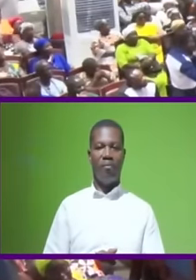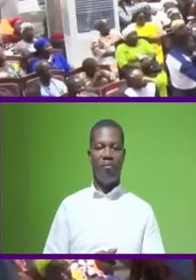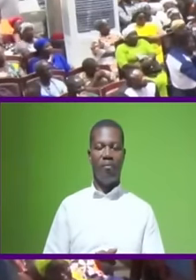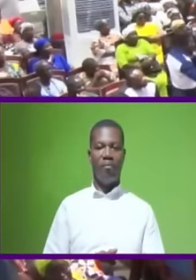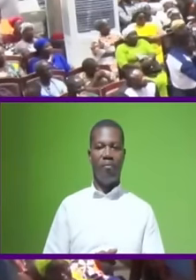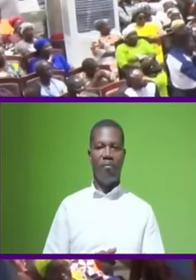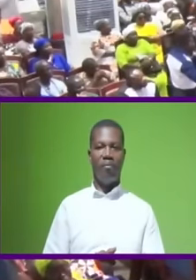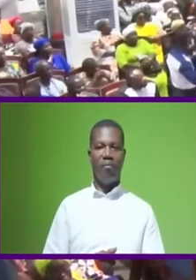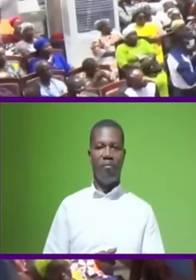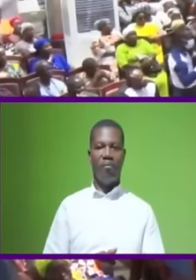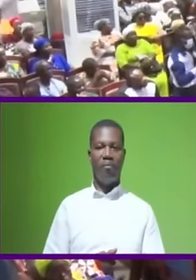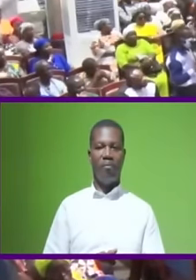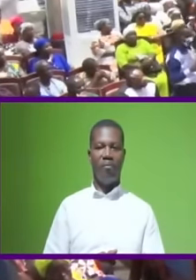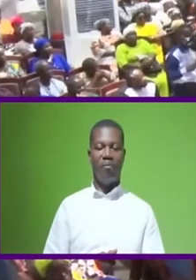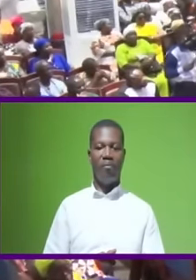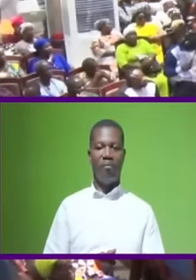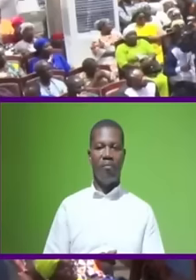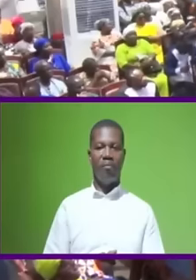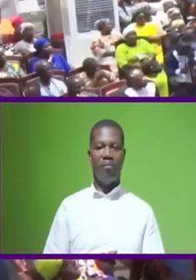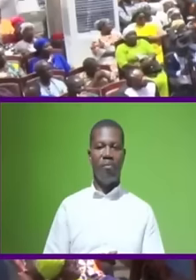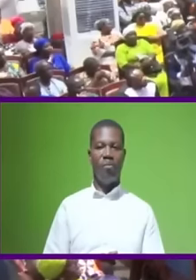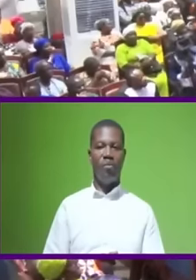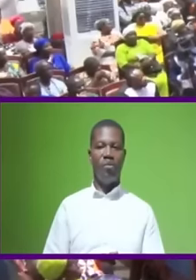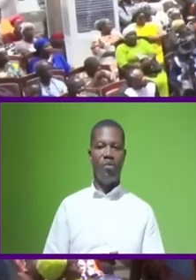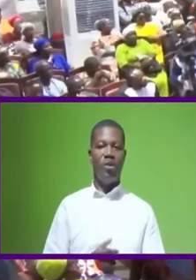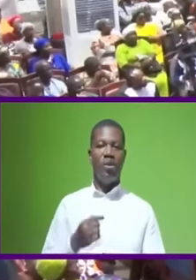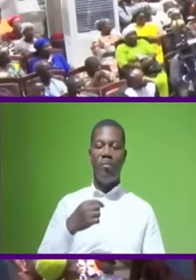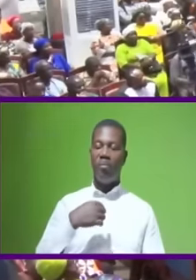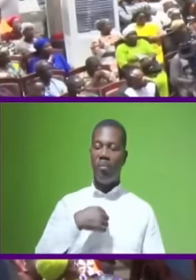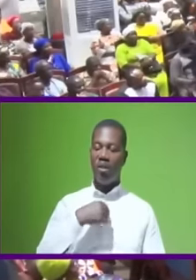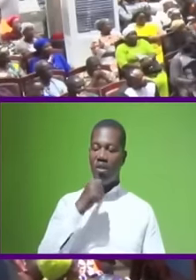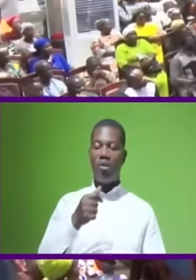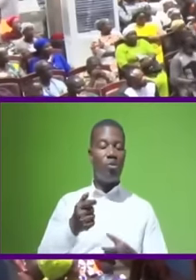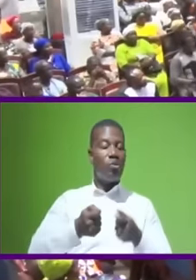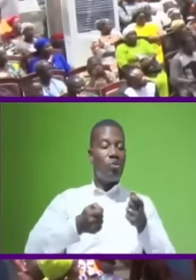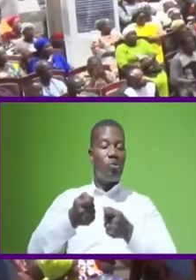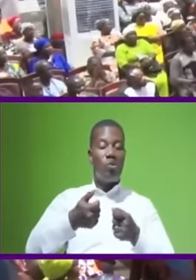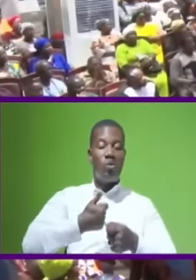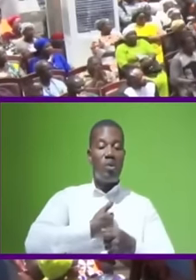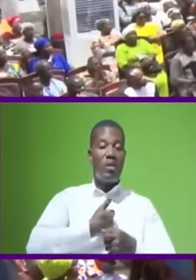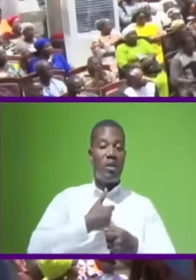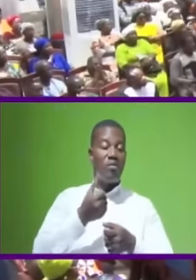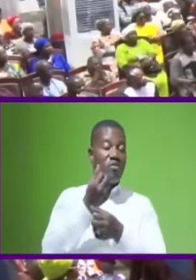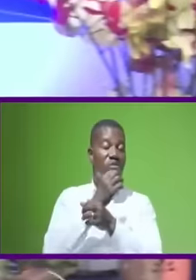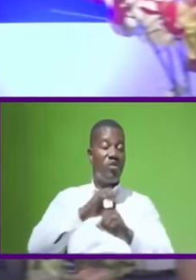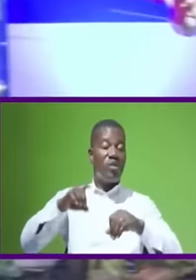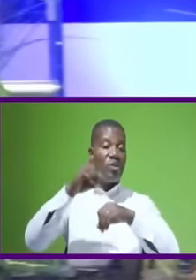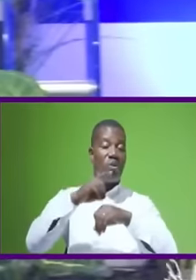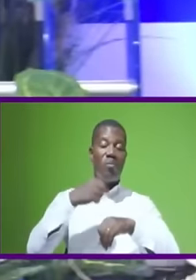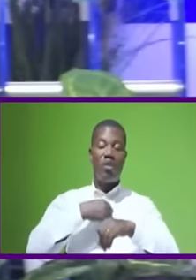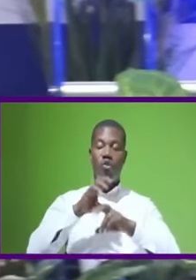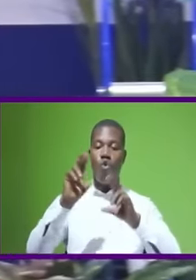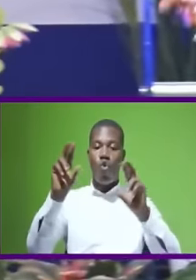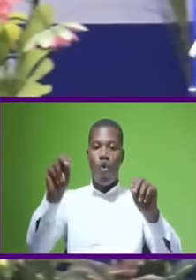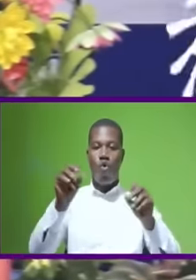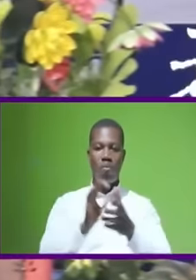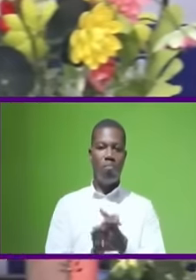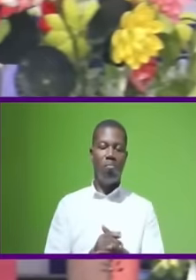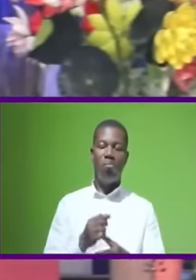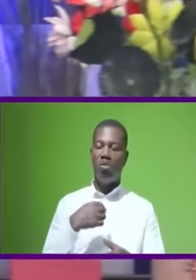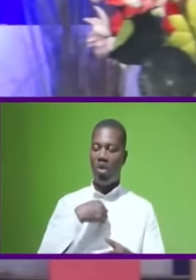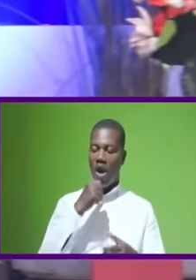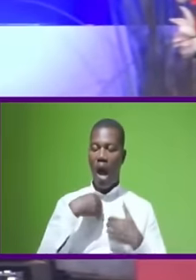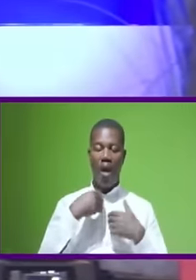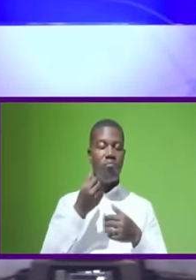am before you, I am also like me a prisoner. Ho. I do not have my freedom totally. Me ne me